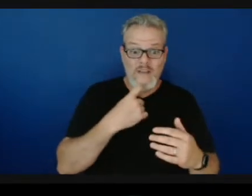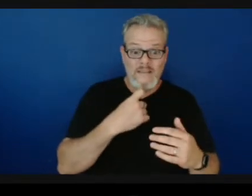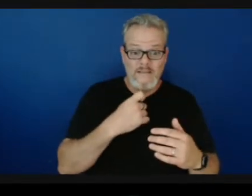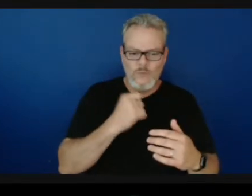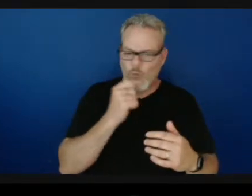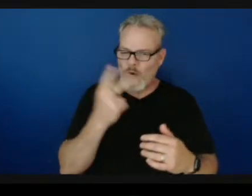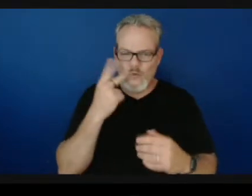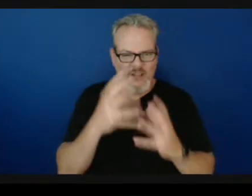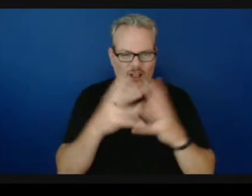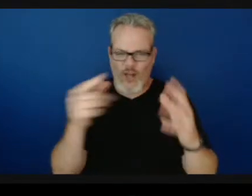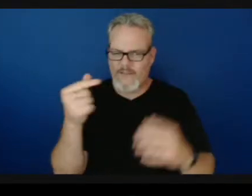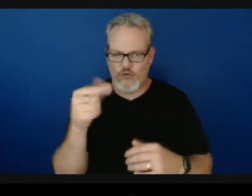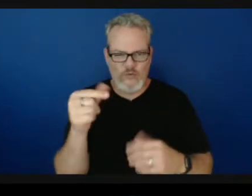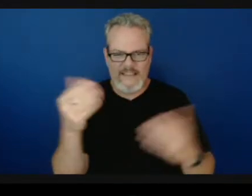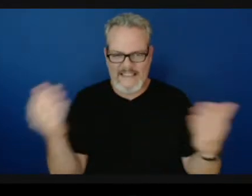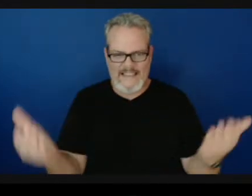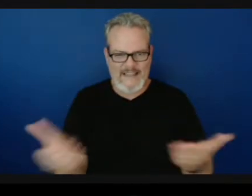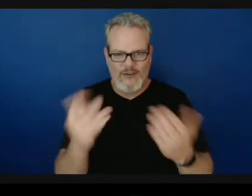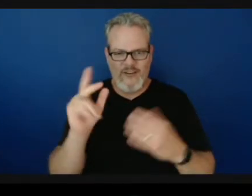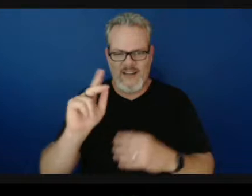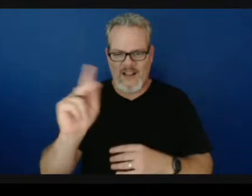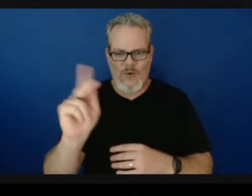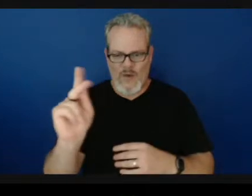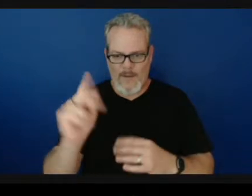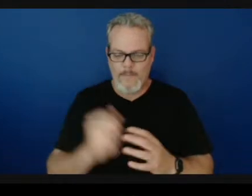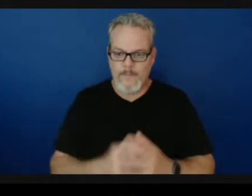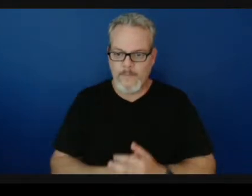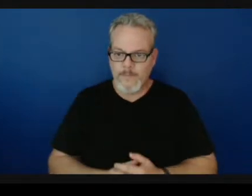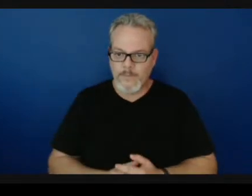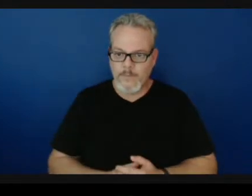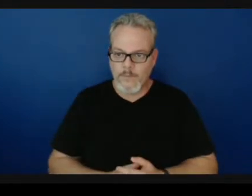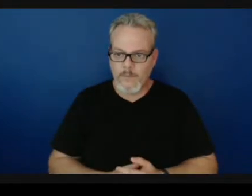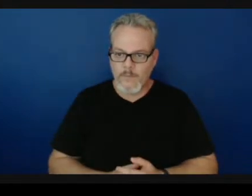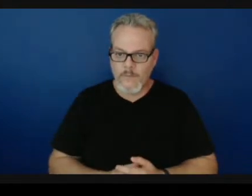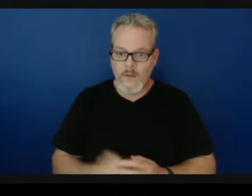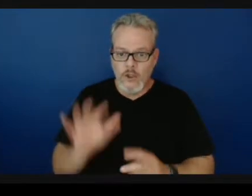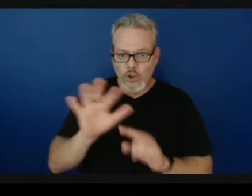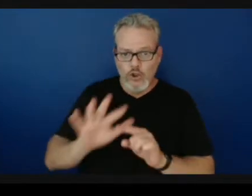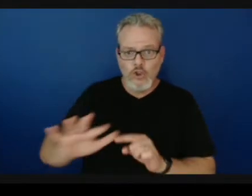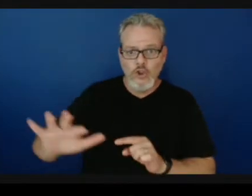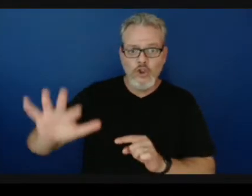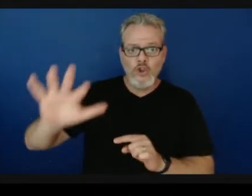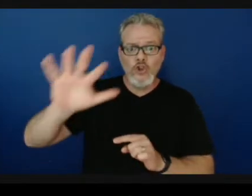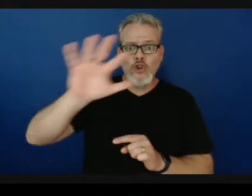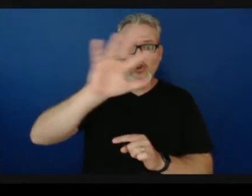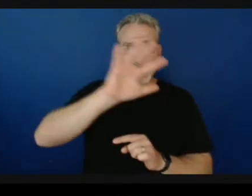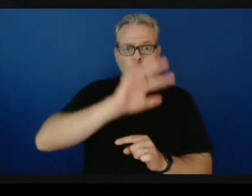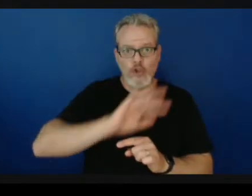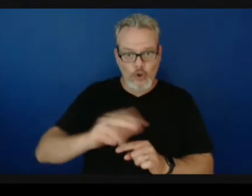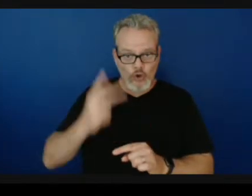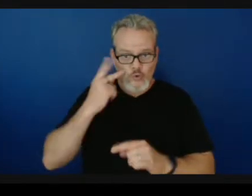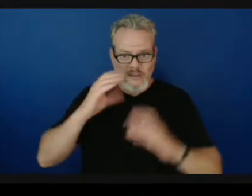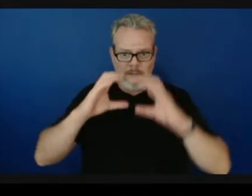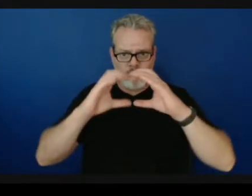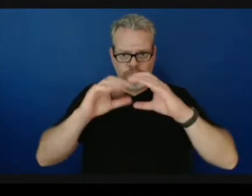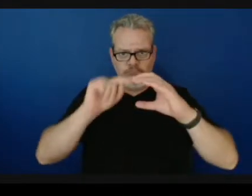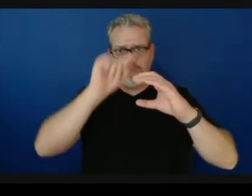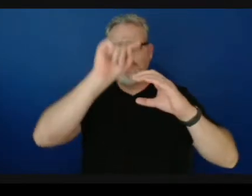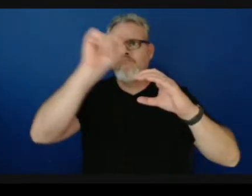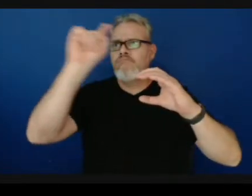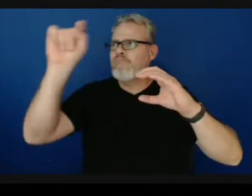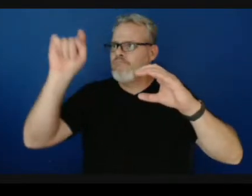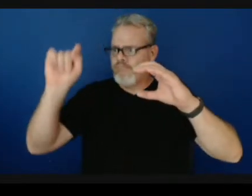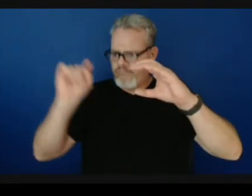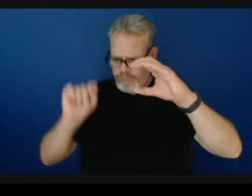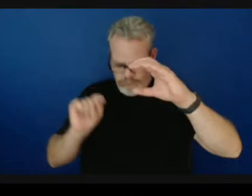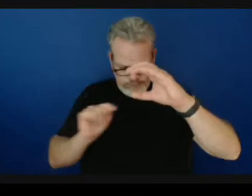green range here in Kilauea. But there is a range across Hawaii Island. You see some background events of various depths all across, including